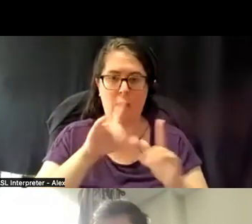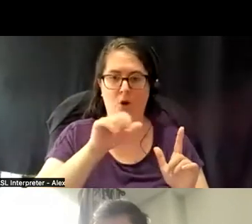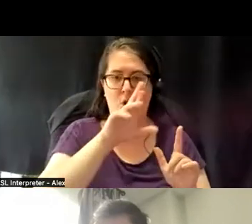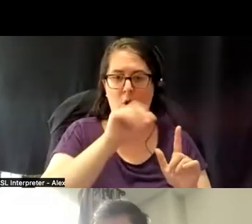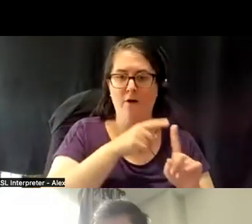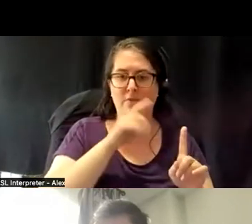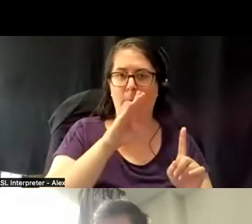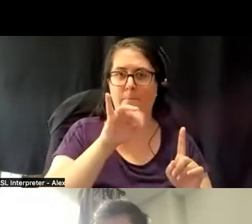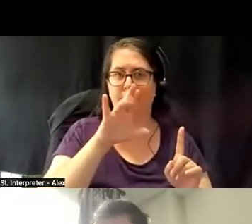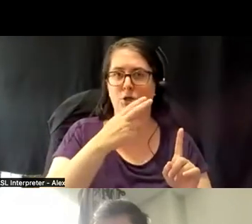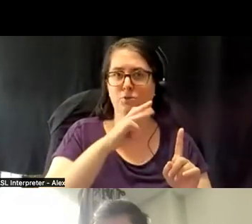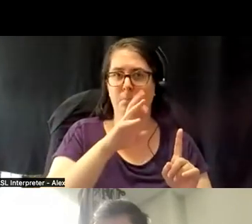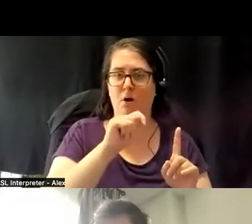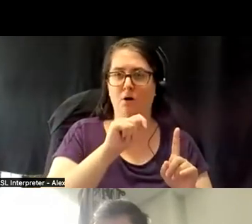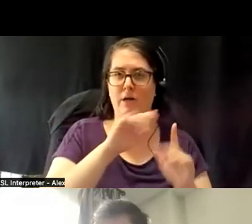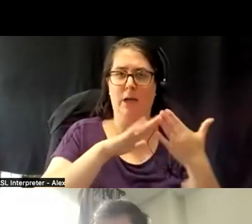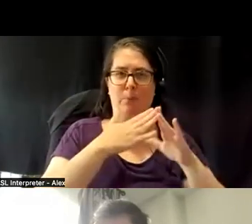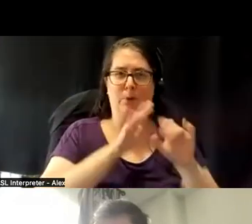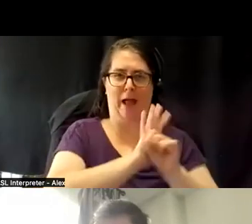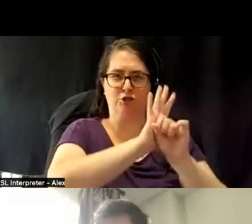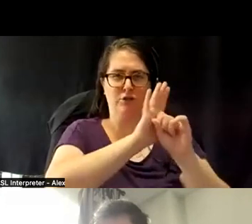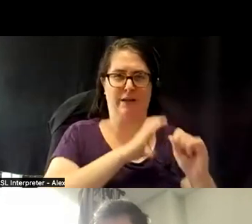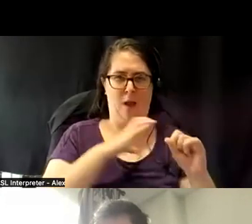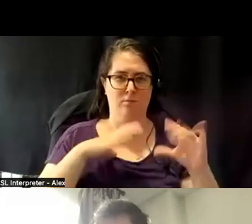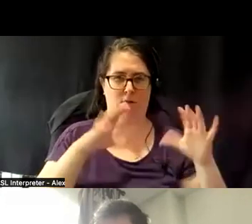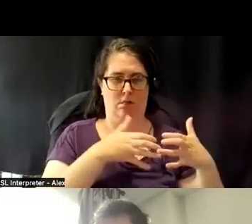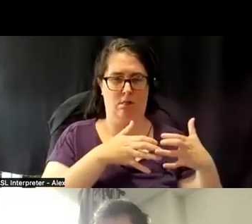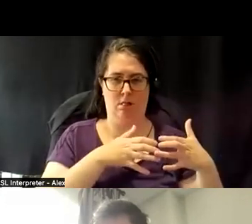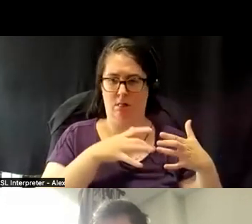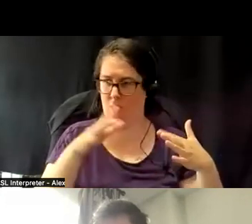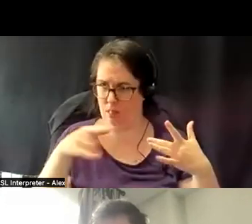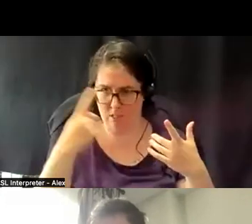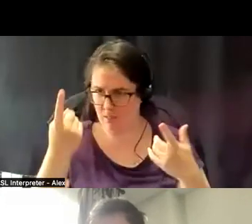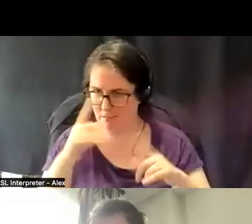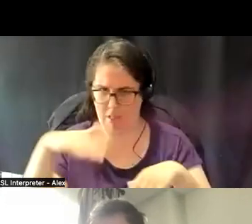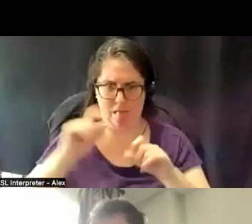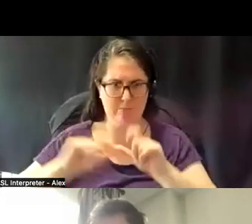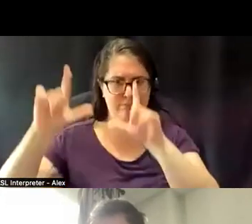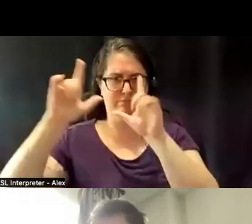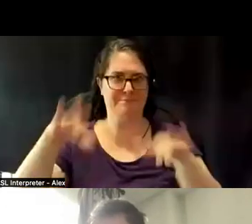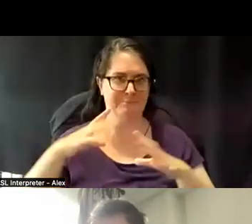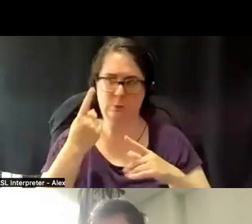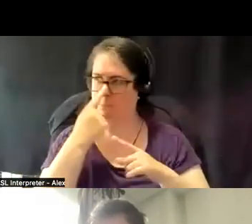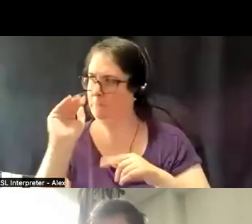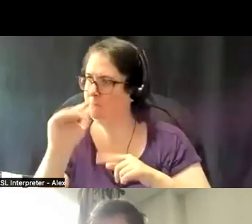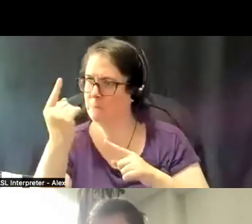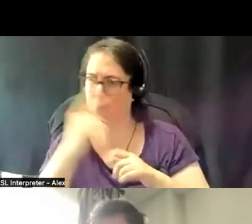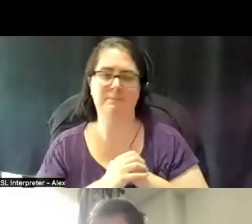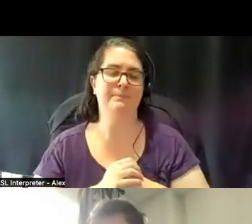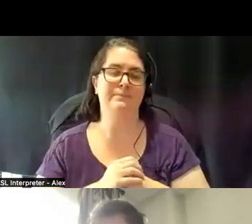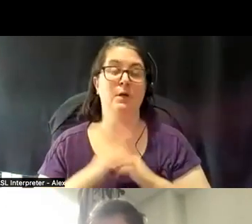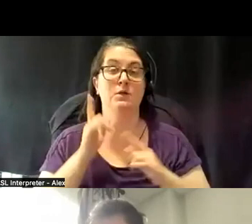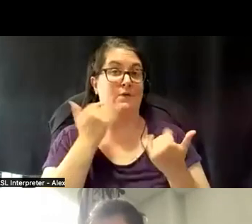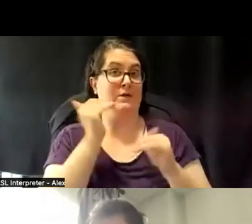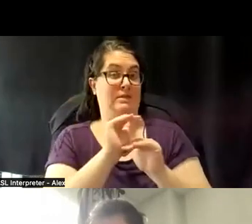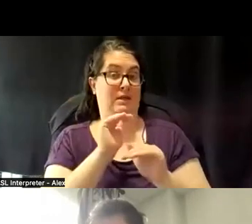Community Action Council. Just someone, if you can find her and add her here, that'd be great too. So for